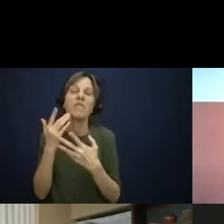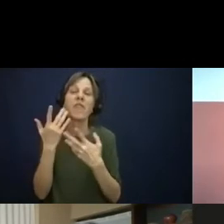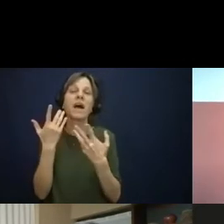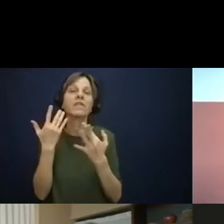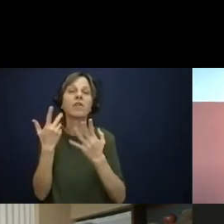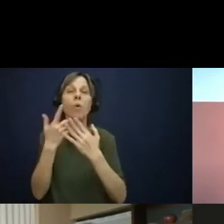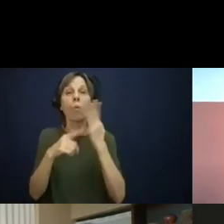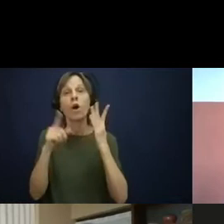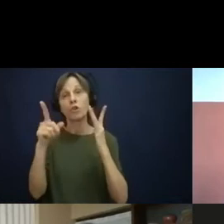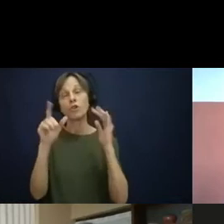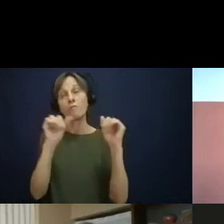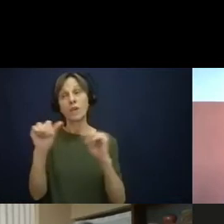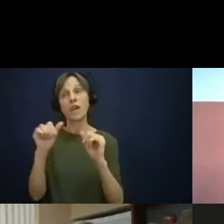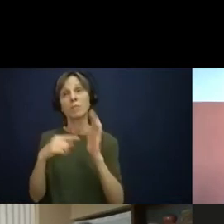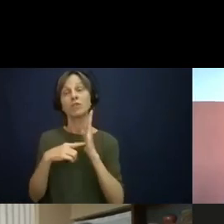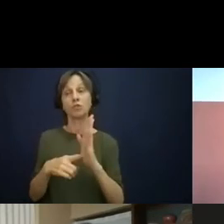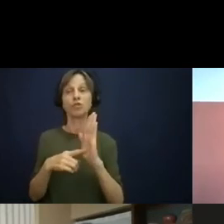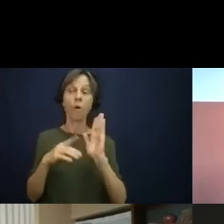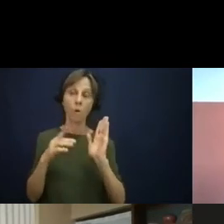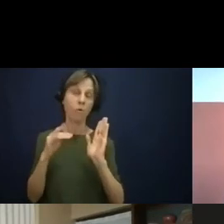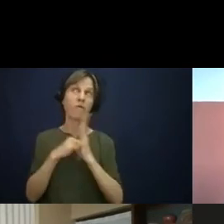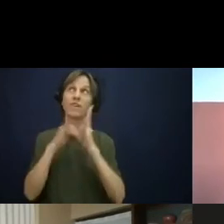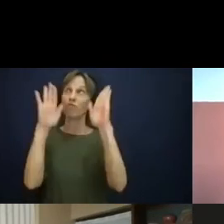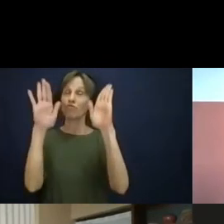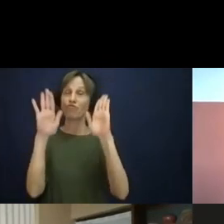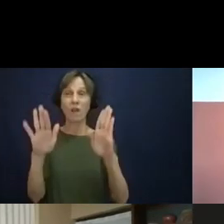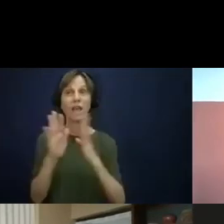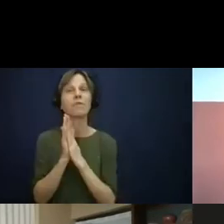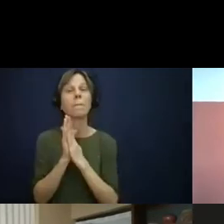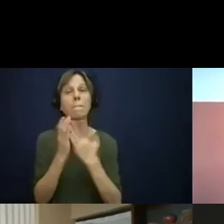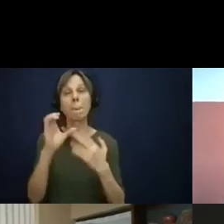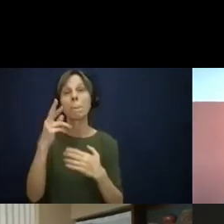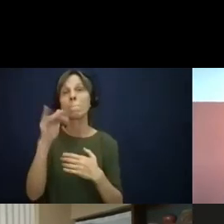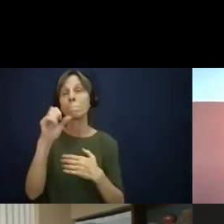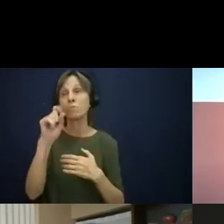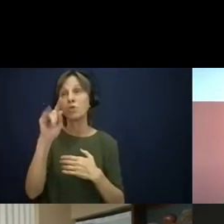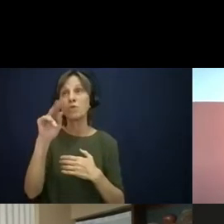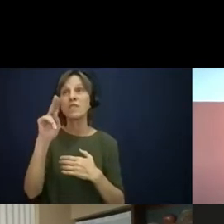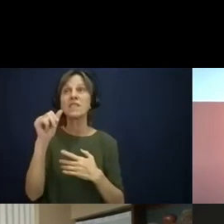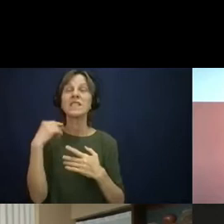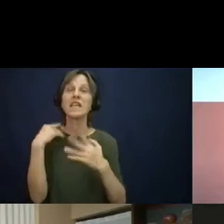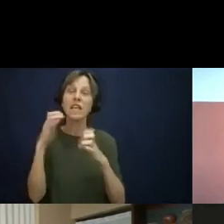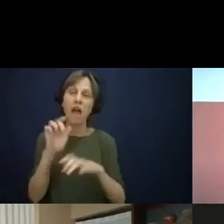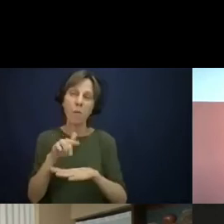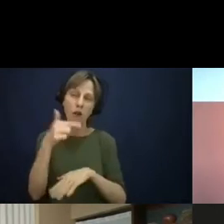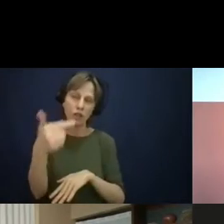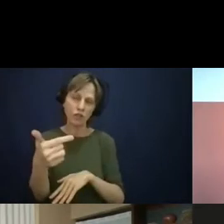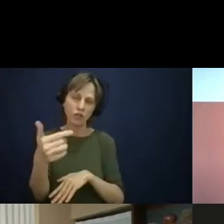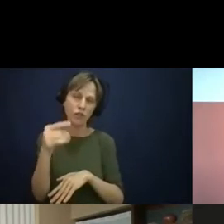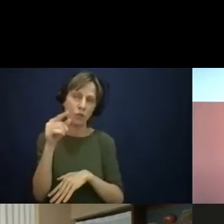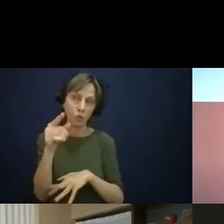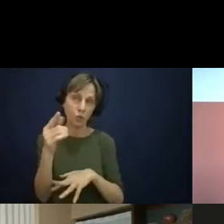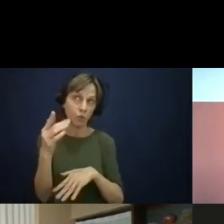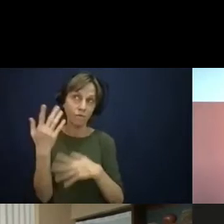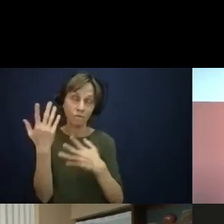you have been able to show that you can do. And that's great. So Christina, I'd like to turn to you next. You've done, as